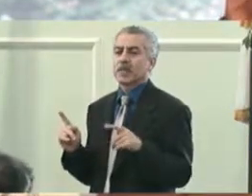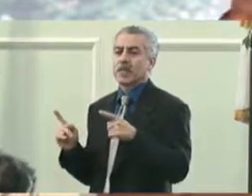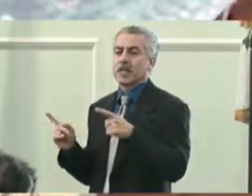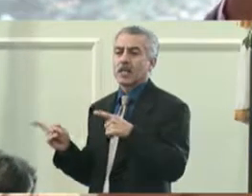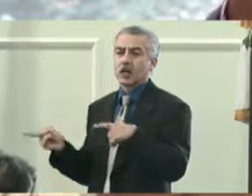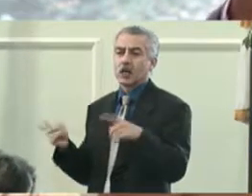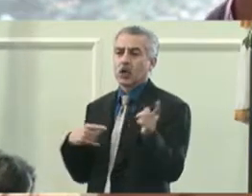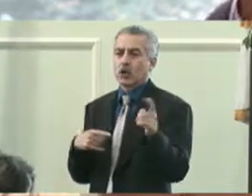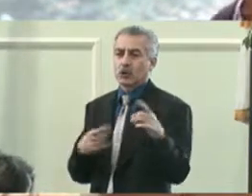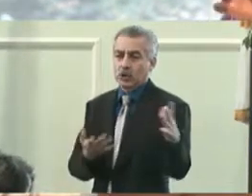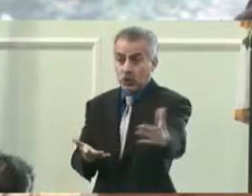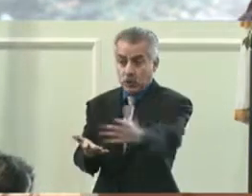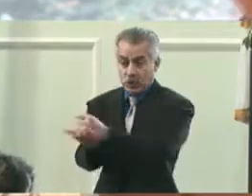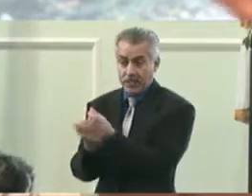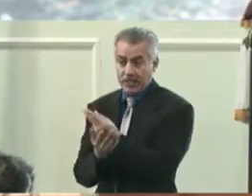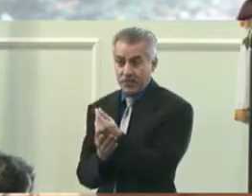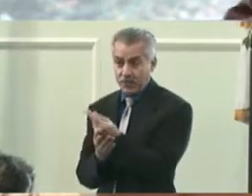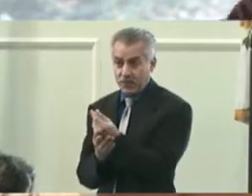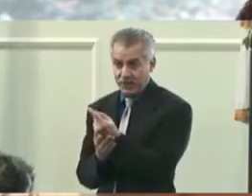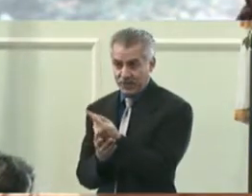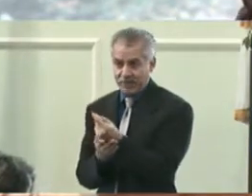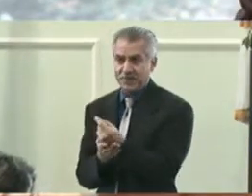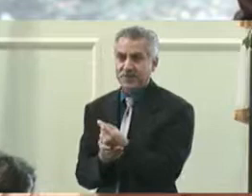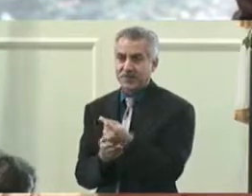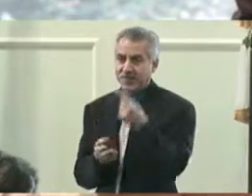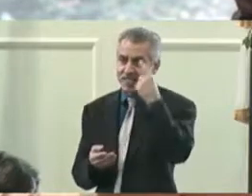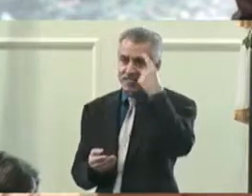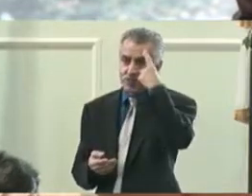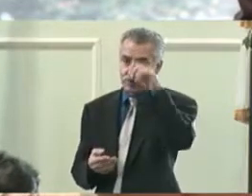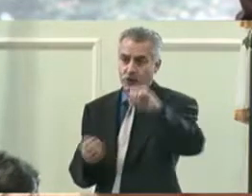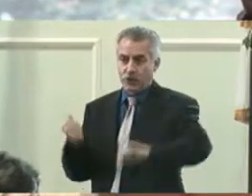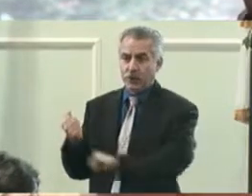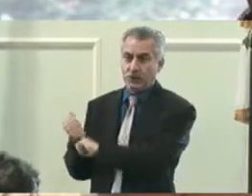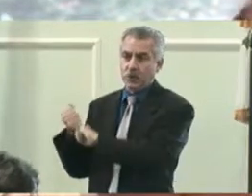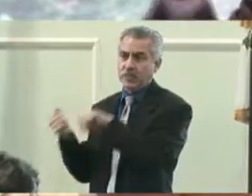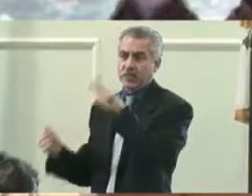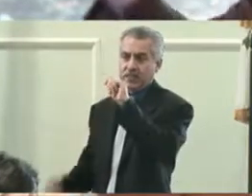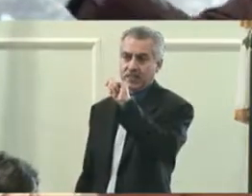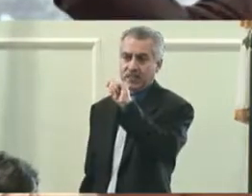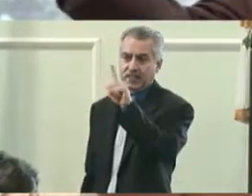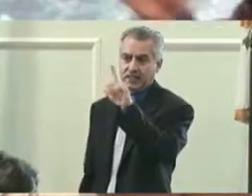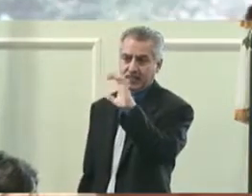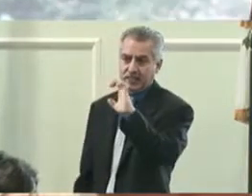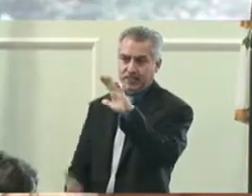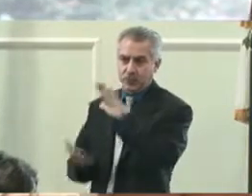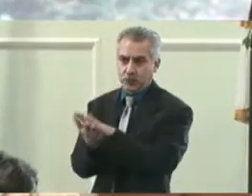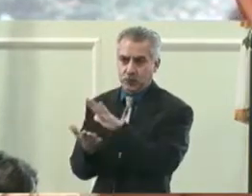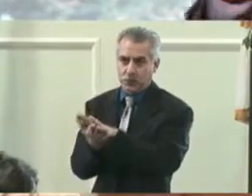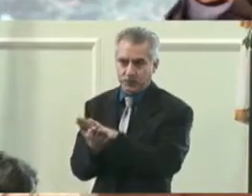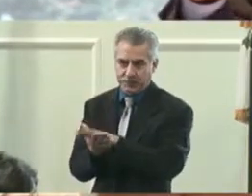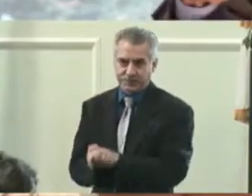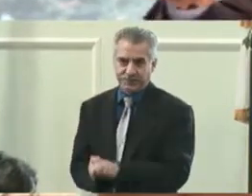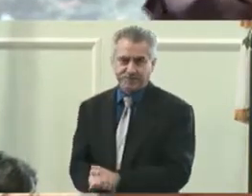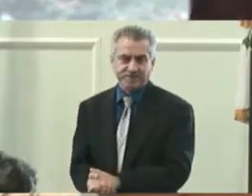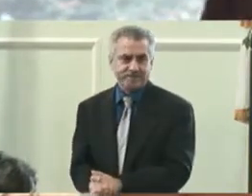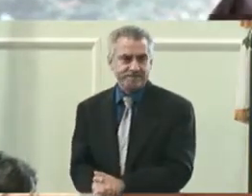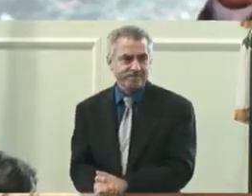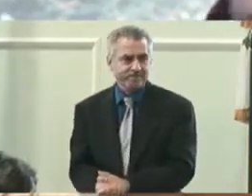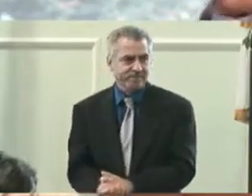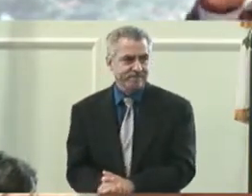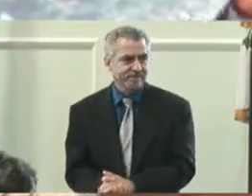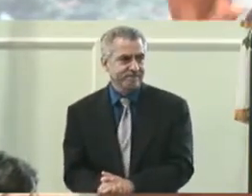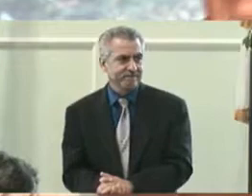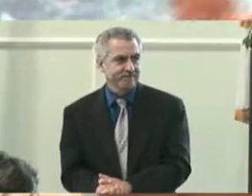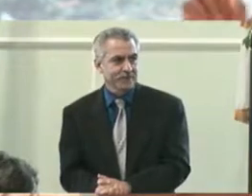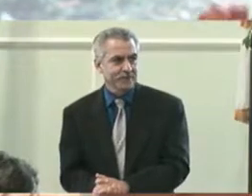basket and they come to collect some of the funds to help out the school. Please